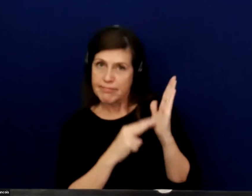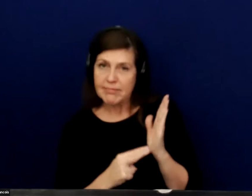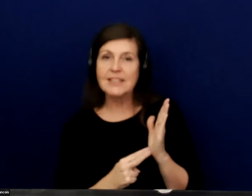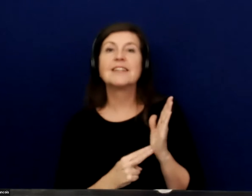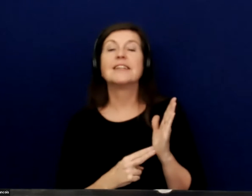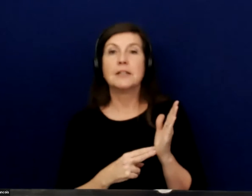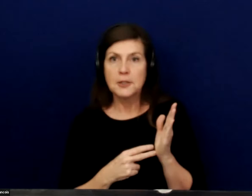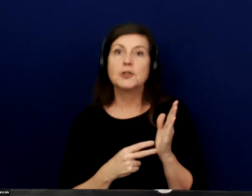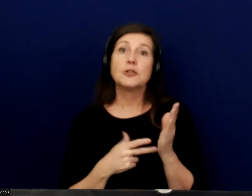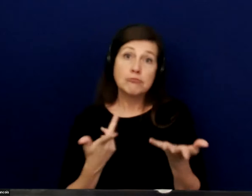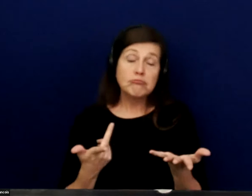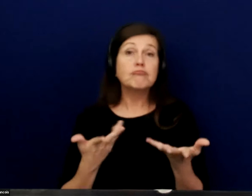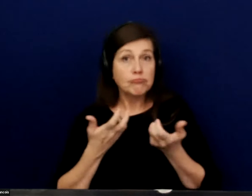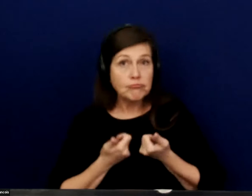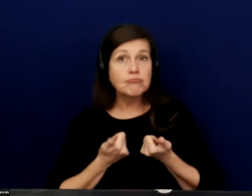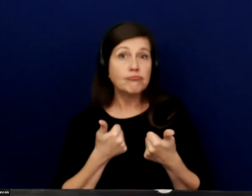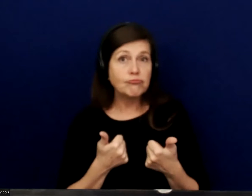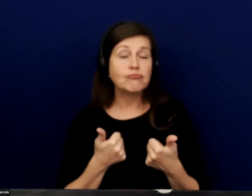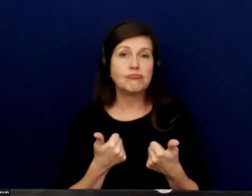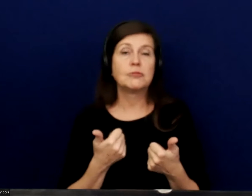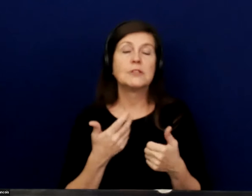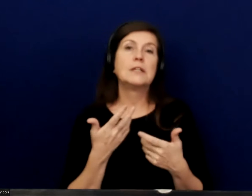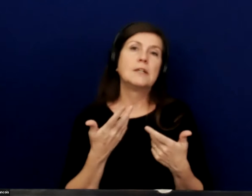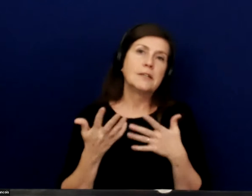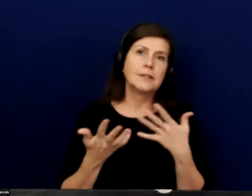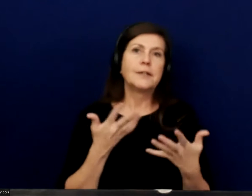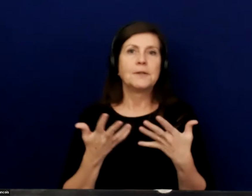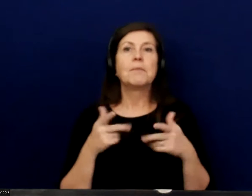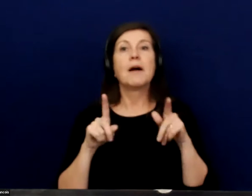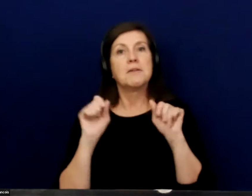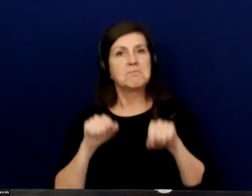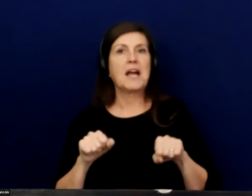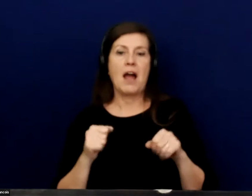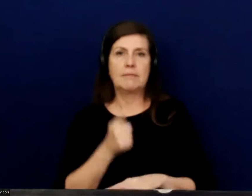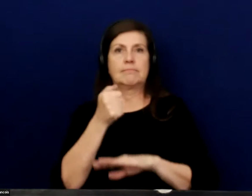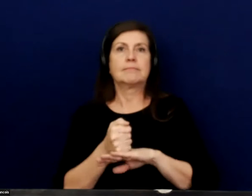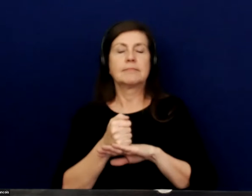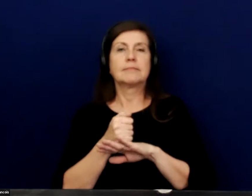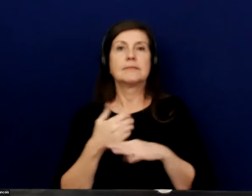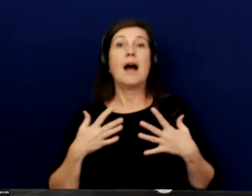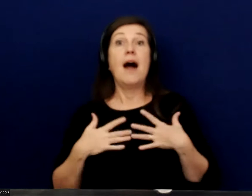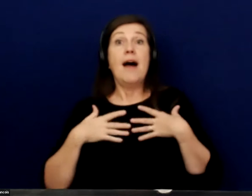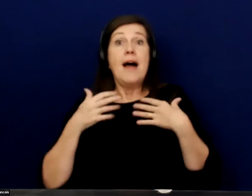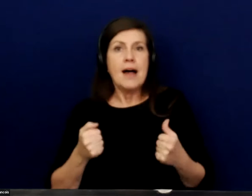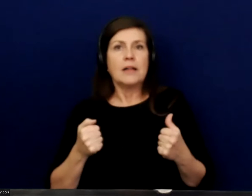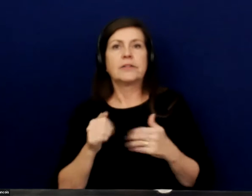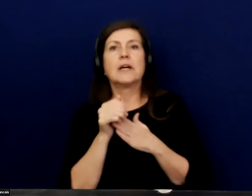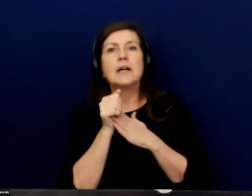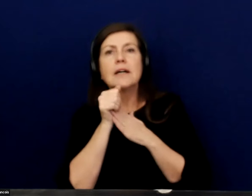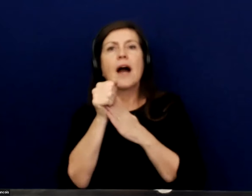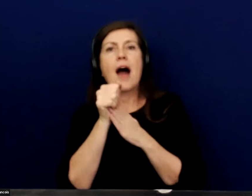I would say, but instead it could be that we create a help guide, a tool of some sort that